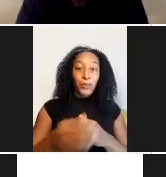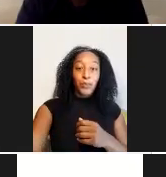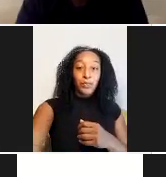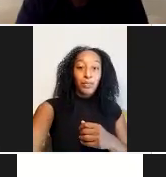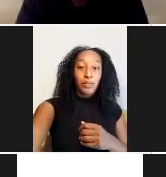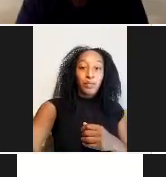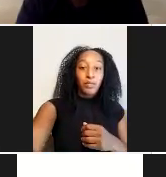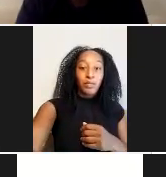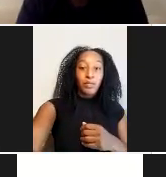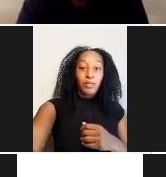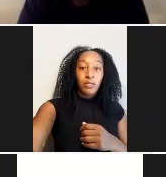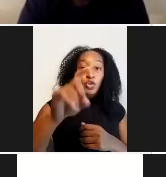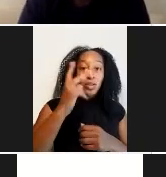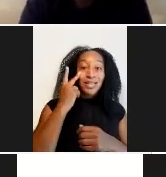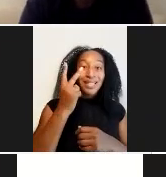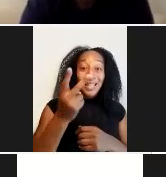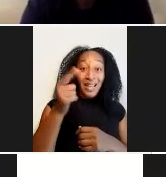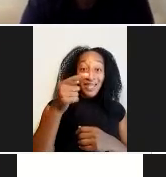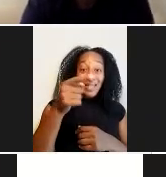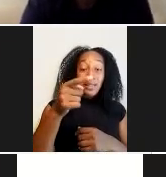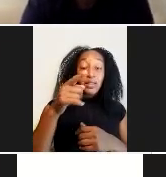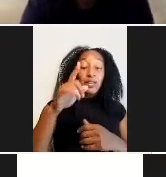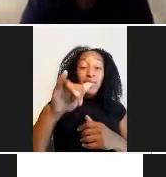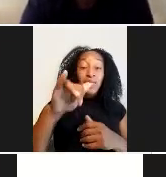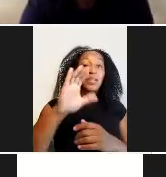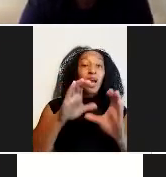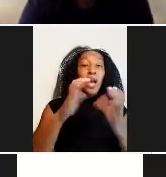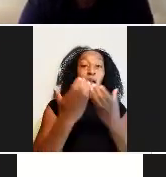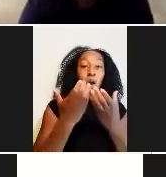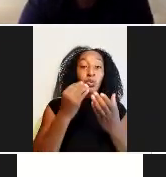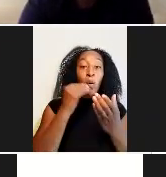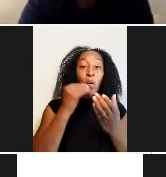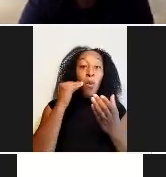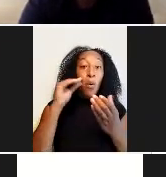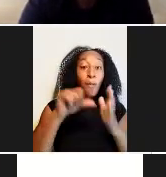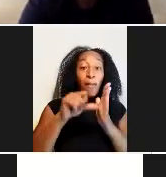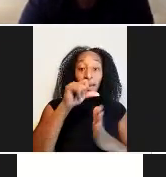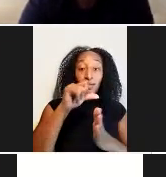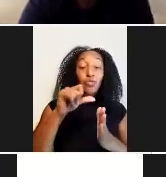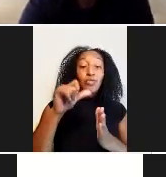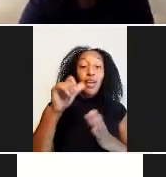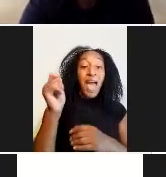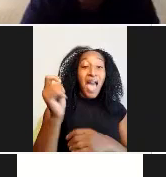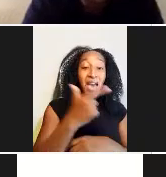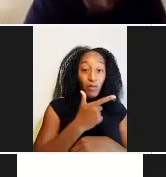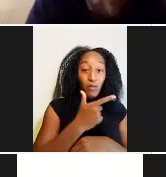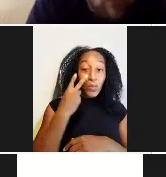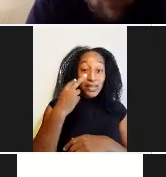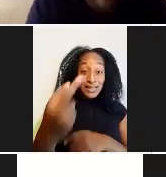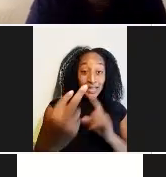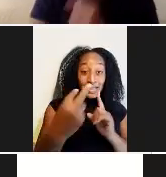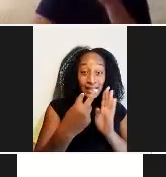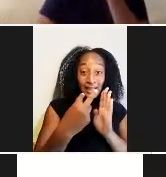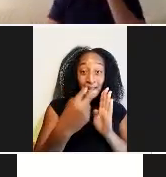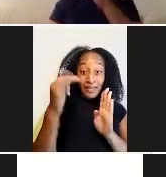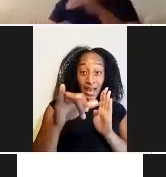What you should be seeing now is the course homepage. Is everybody seeing this? Somebody just let me know,